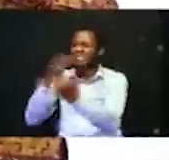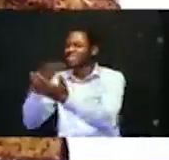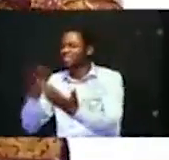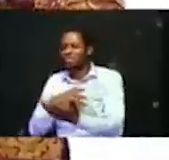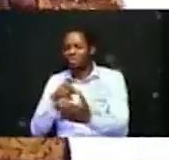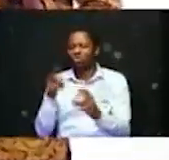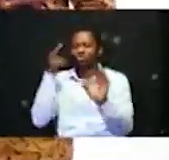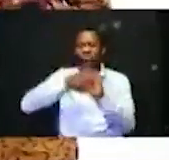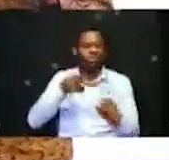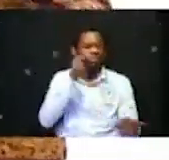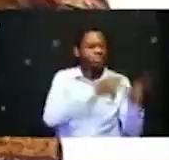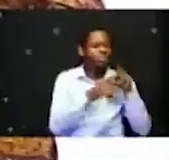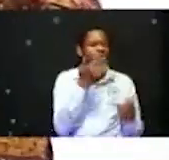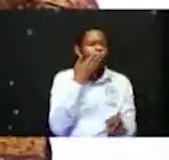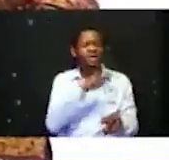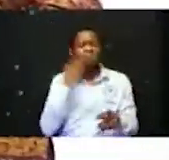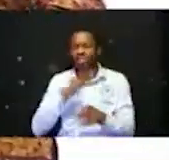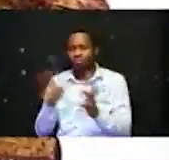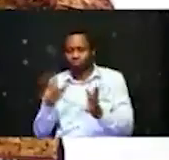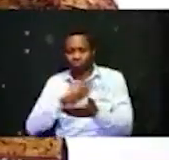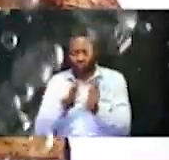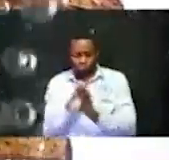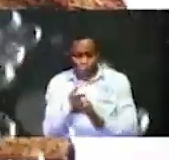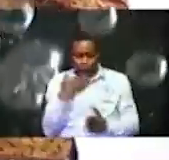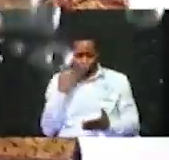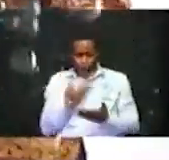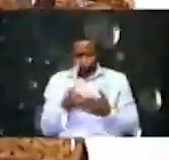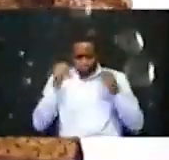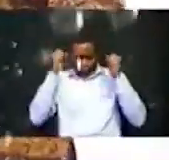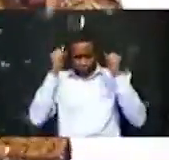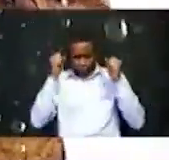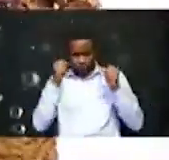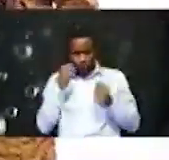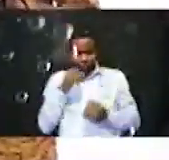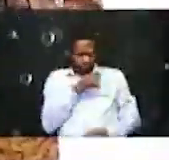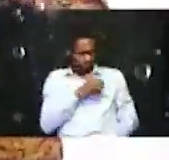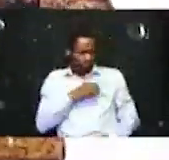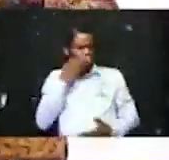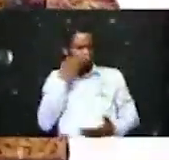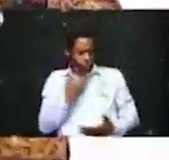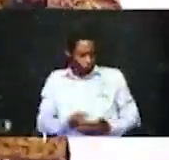any council. Be diligent and noble in character.